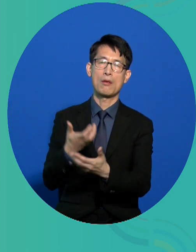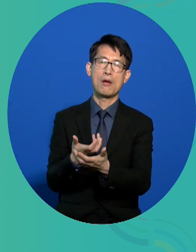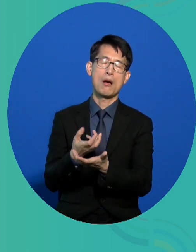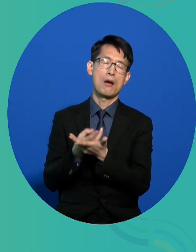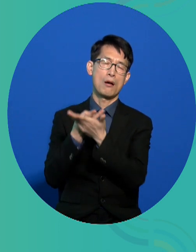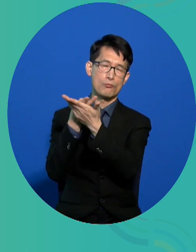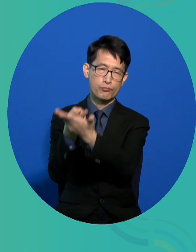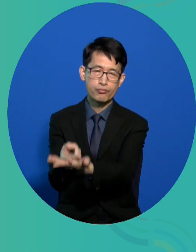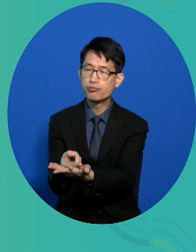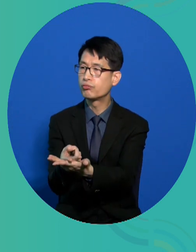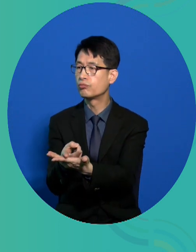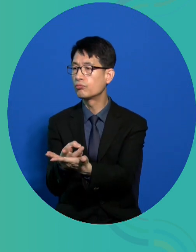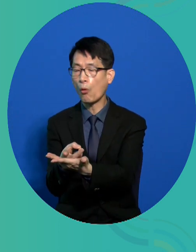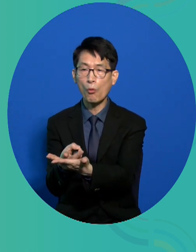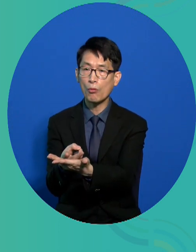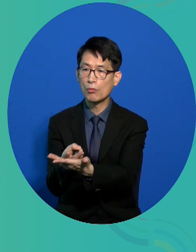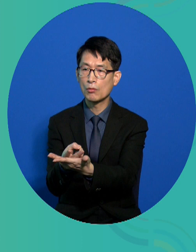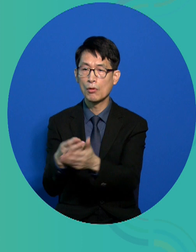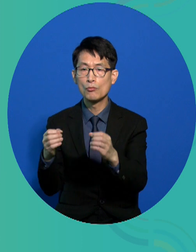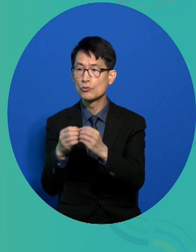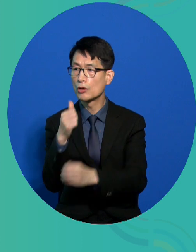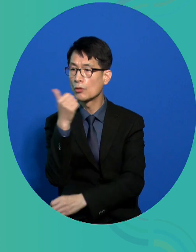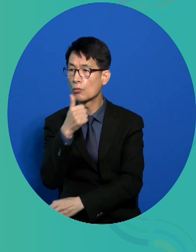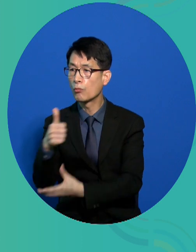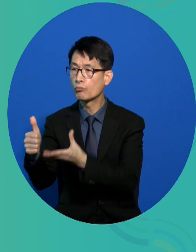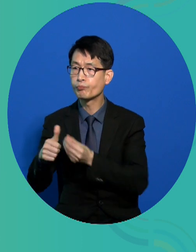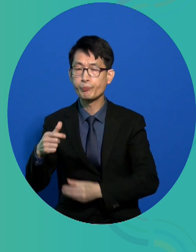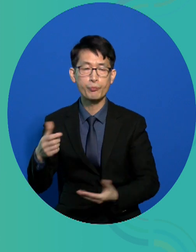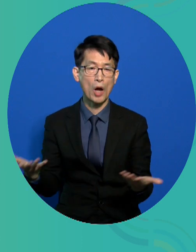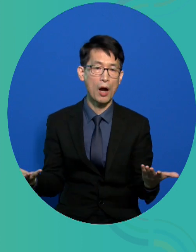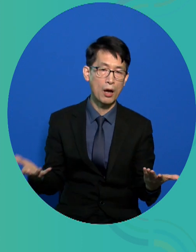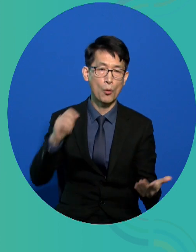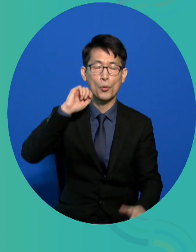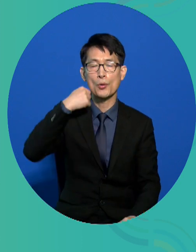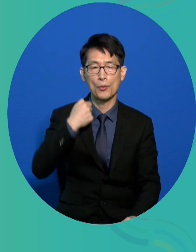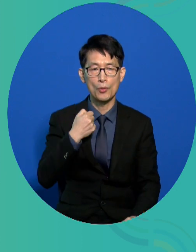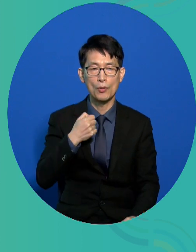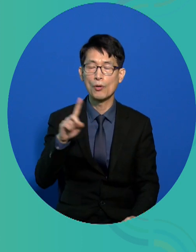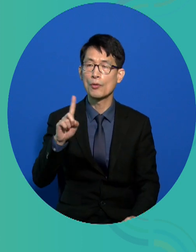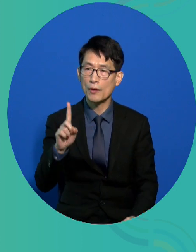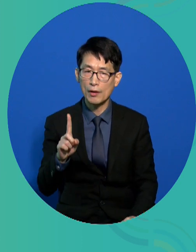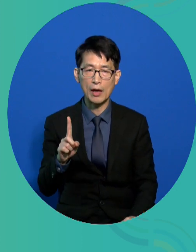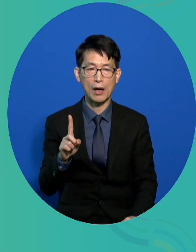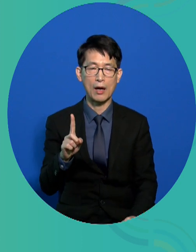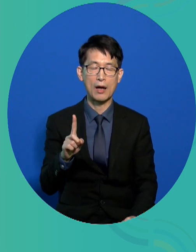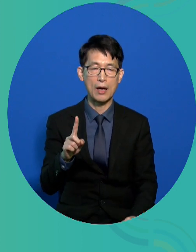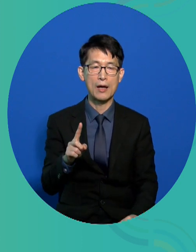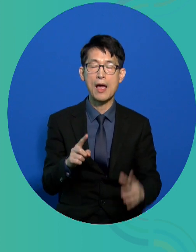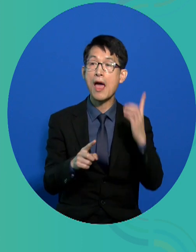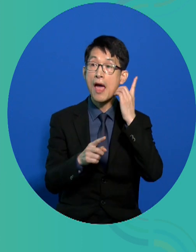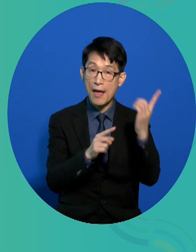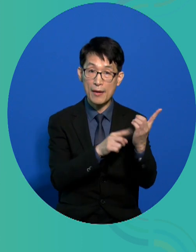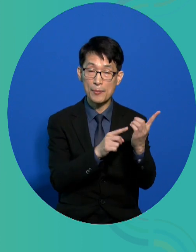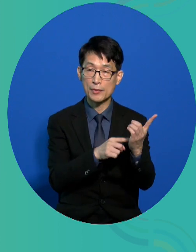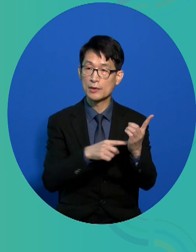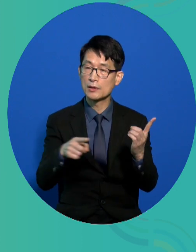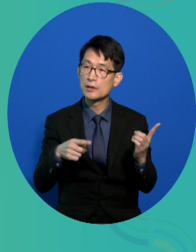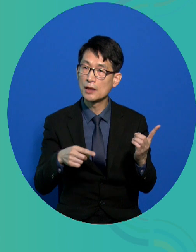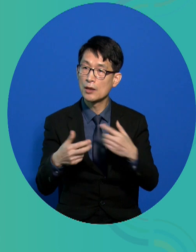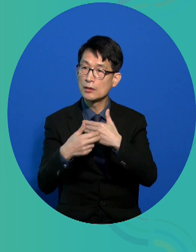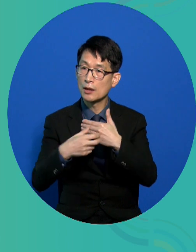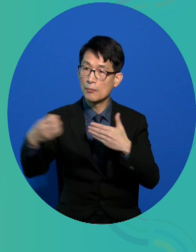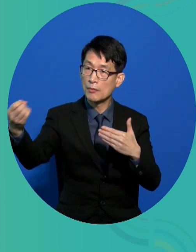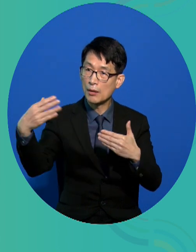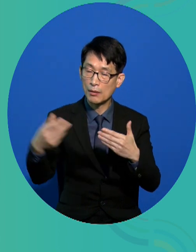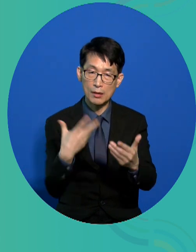suddenly, you cannot find a text translator. So a Korean voice recognition